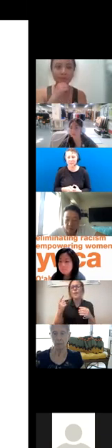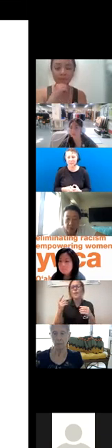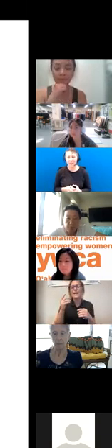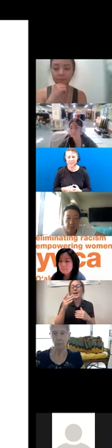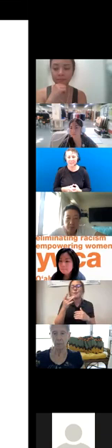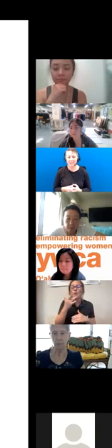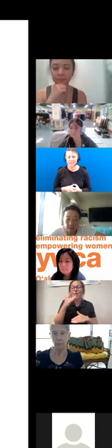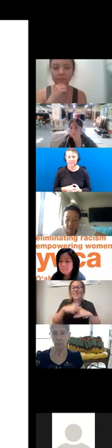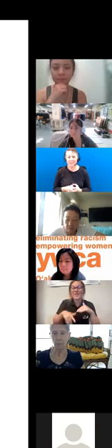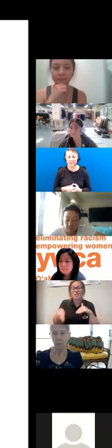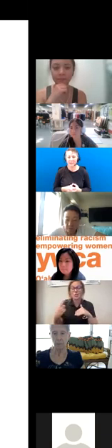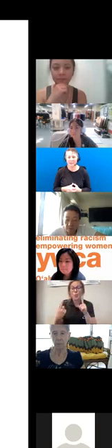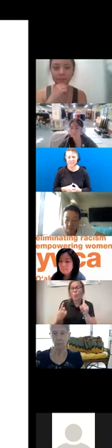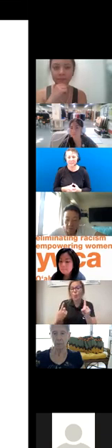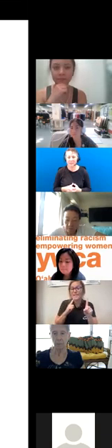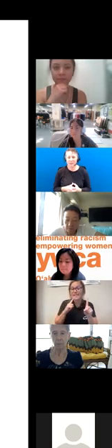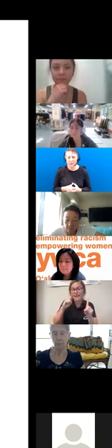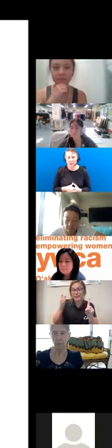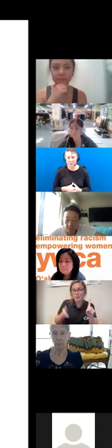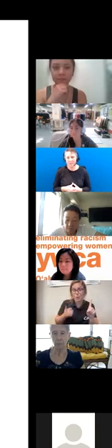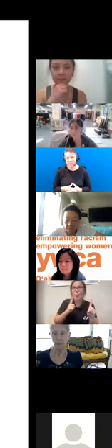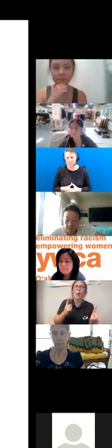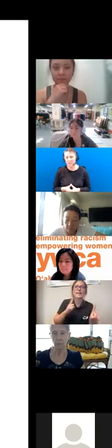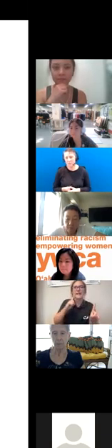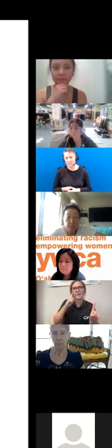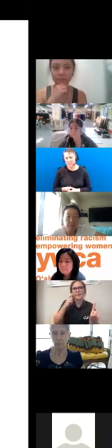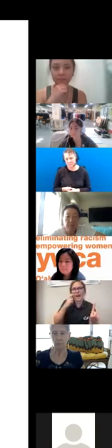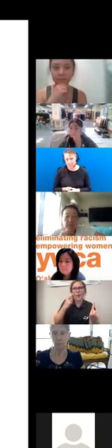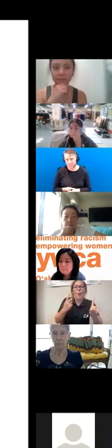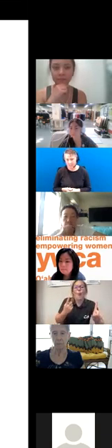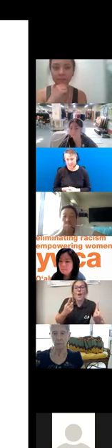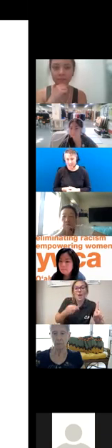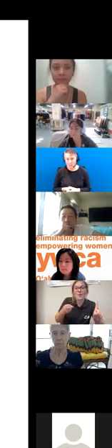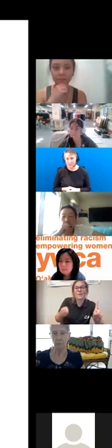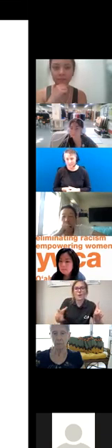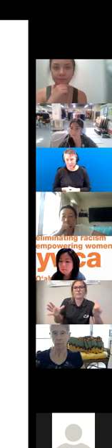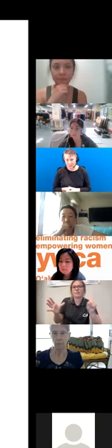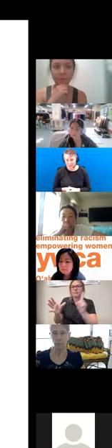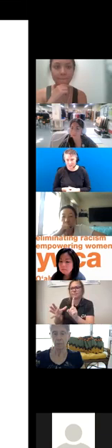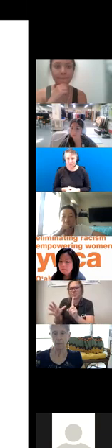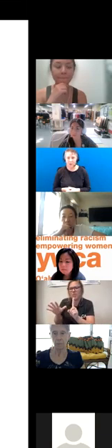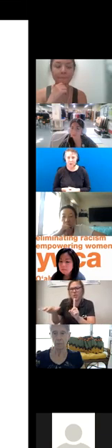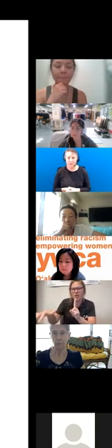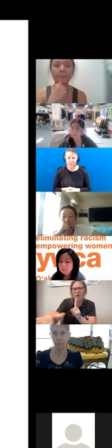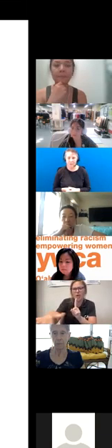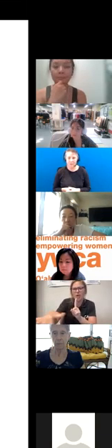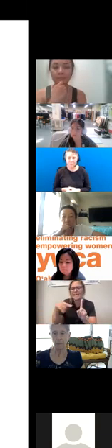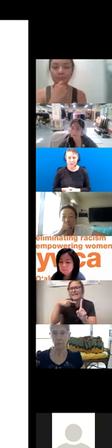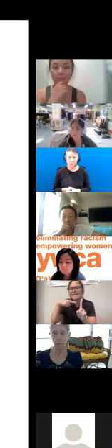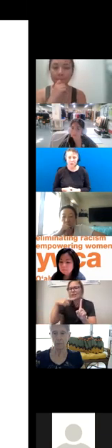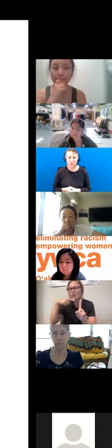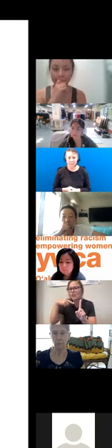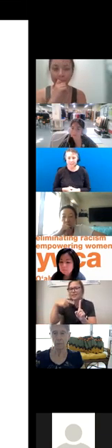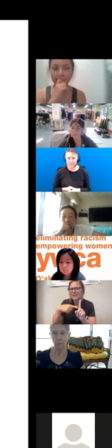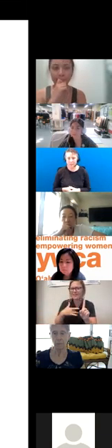people there. So rather than just have one deaf person, or one deaf-blind person, or one hard of hearing person